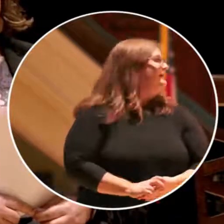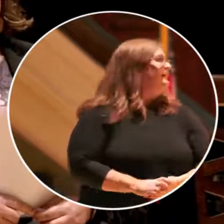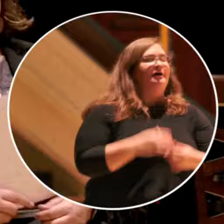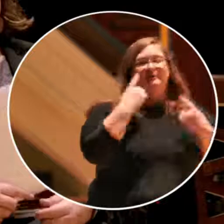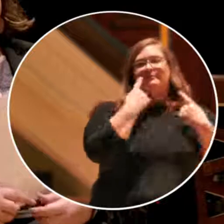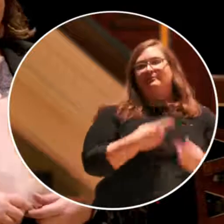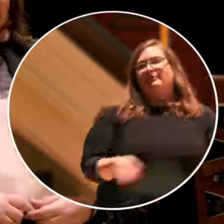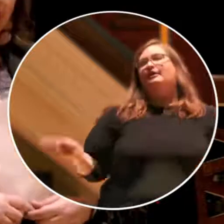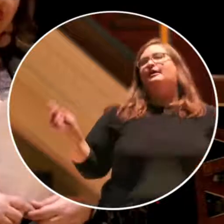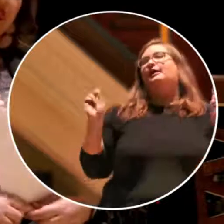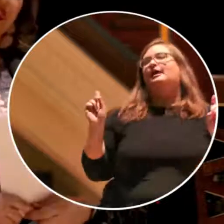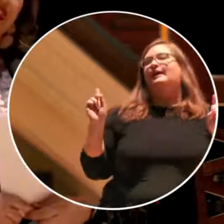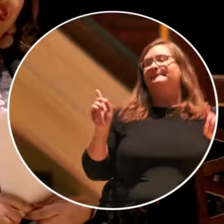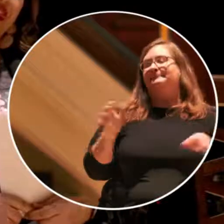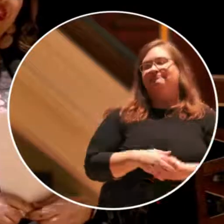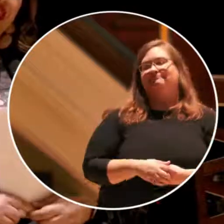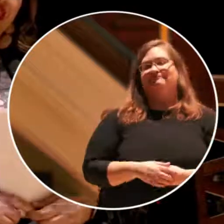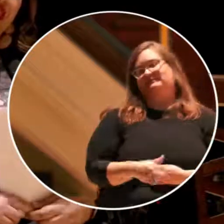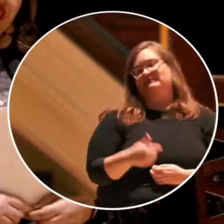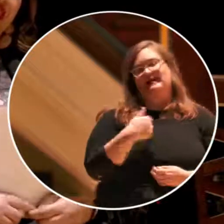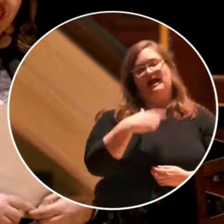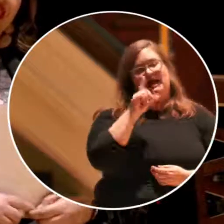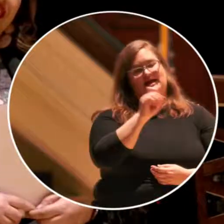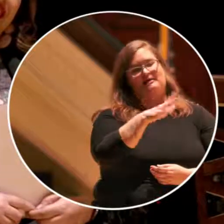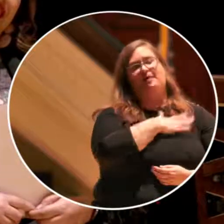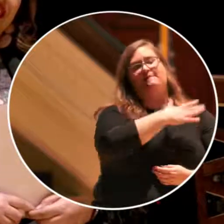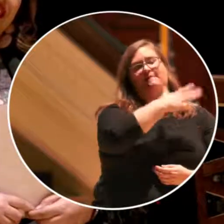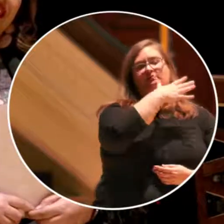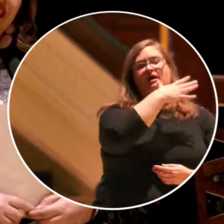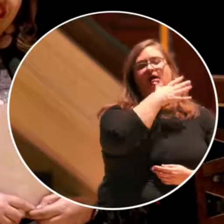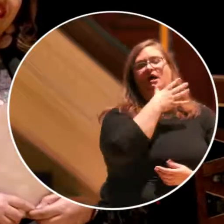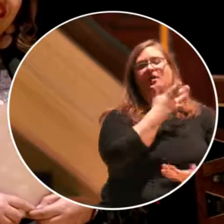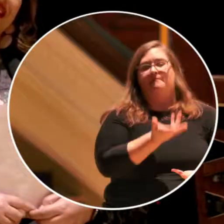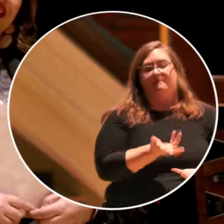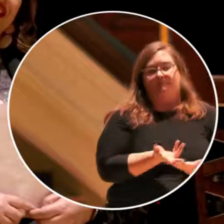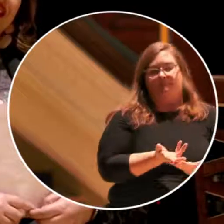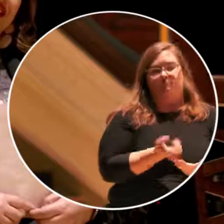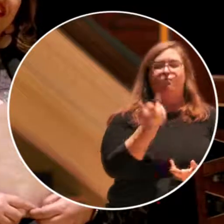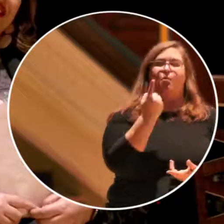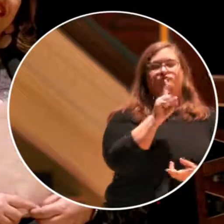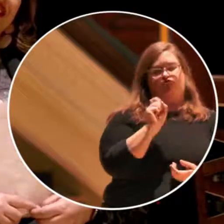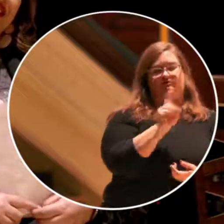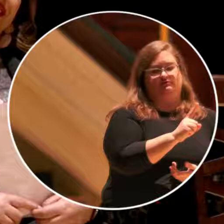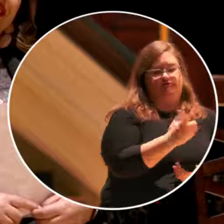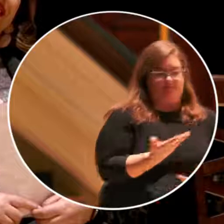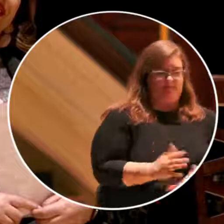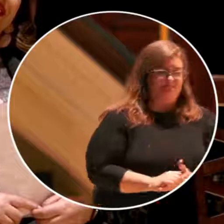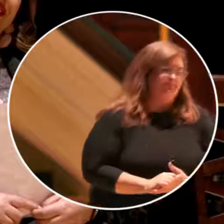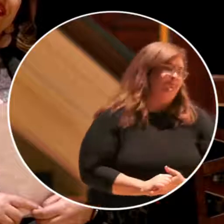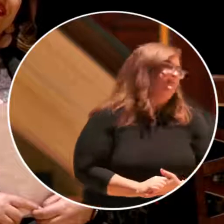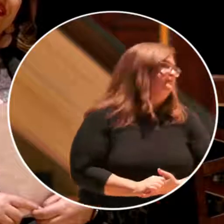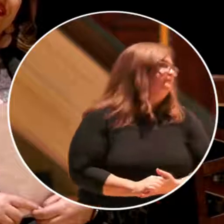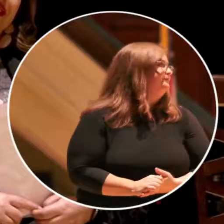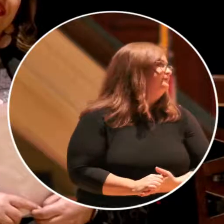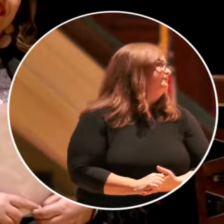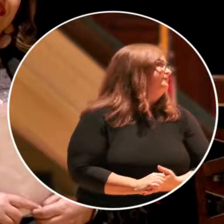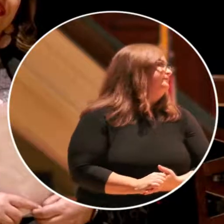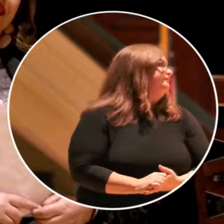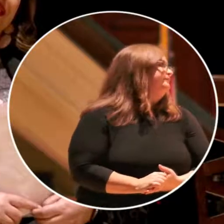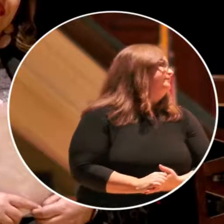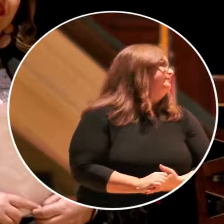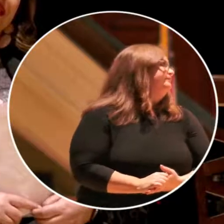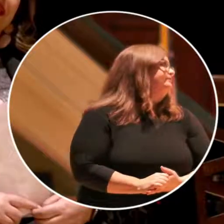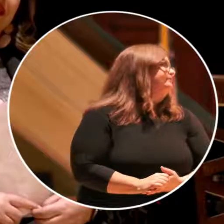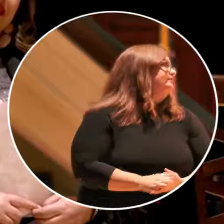finally had the courage to ask my mother the question that had been weighing on my mind my entire life.